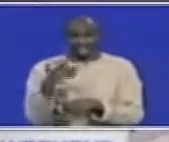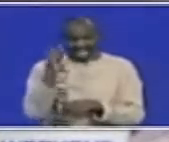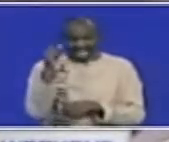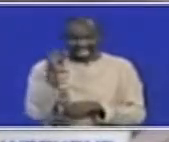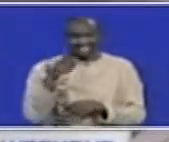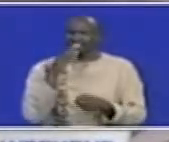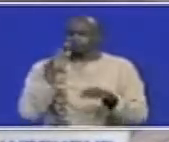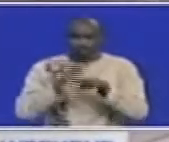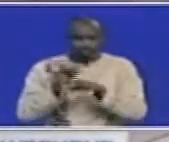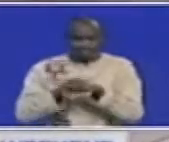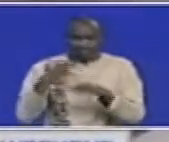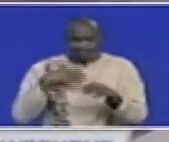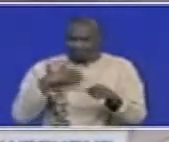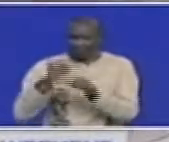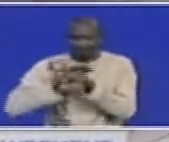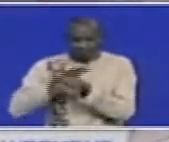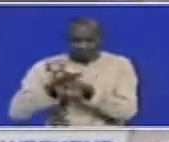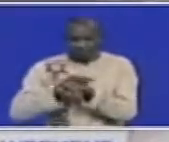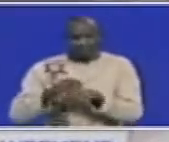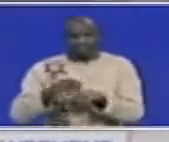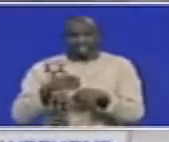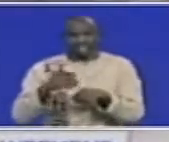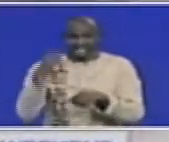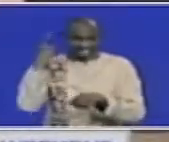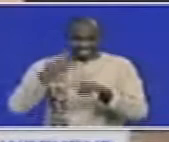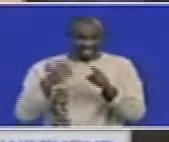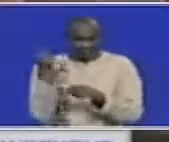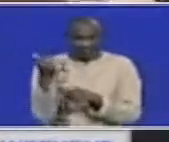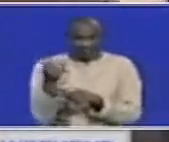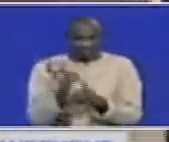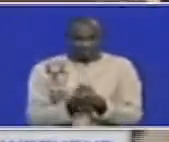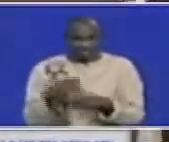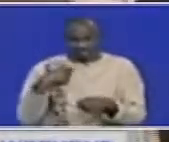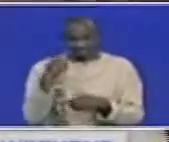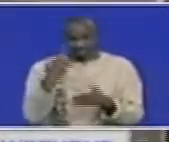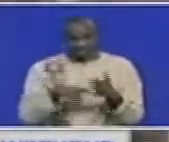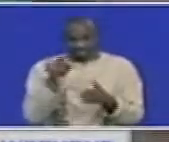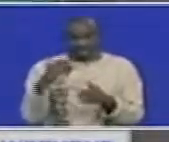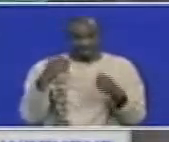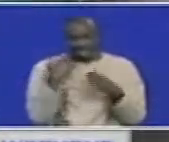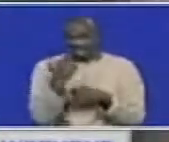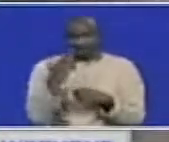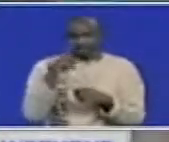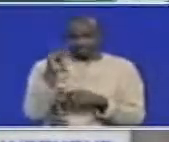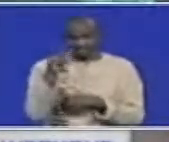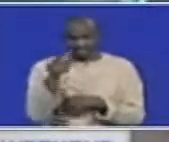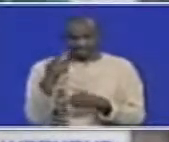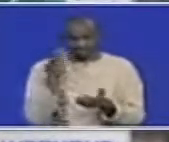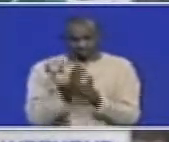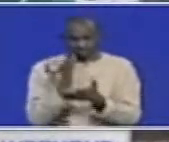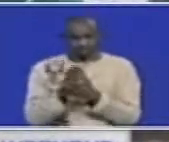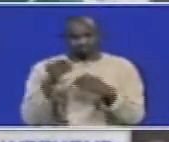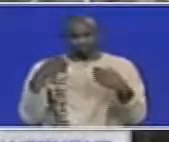imekuwa mzuri, watu wamekuwa wengi kuliko ya last year. Tunafurahia. The Mashonji Derby, hundreds of kilometers away, got its own prominence